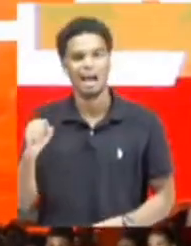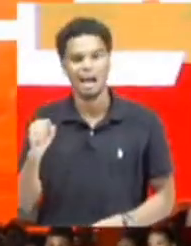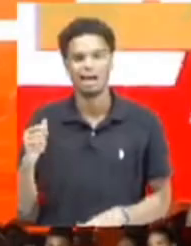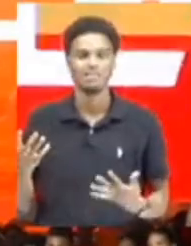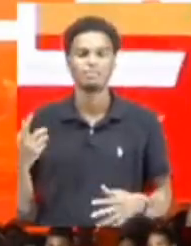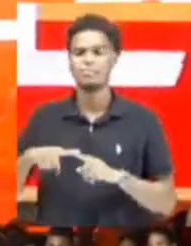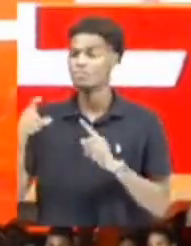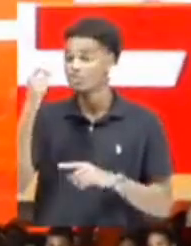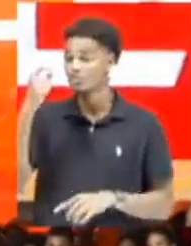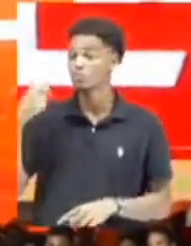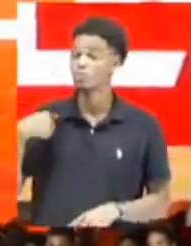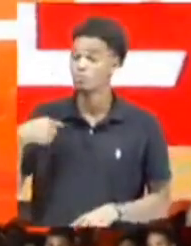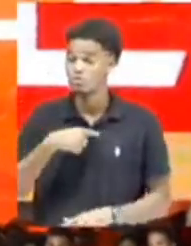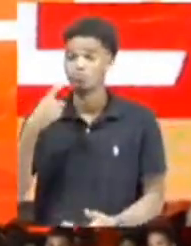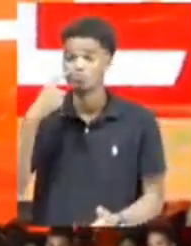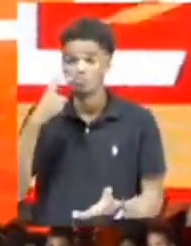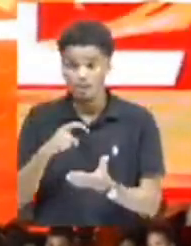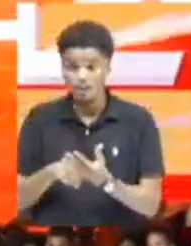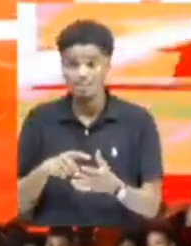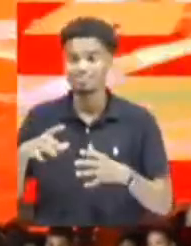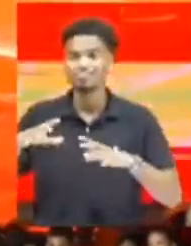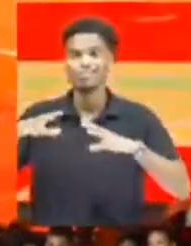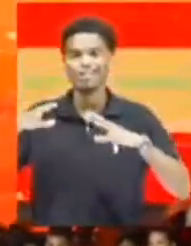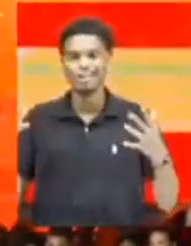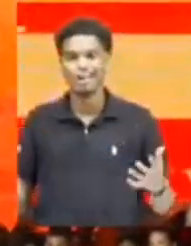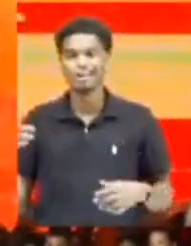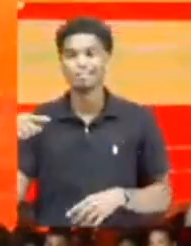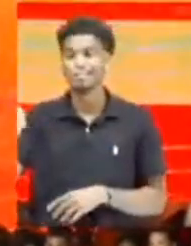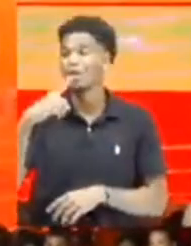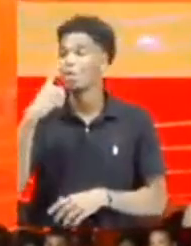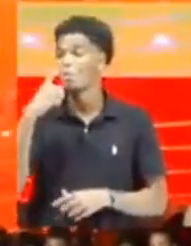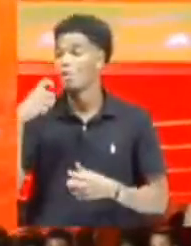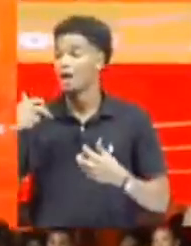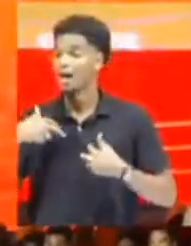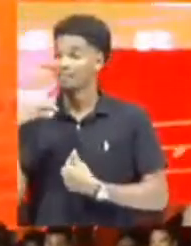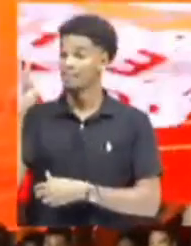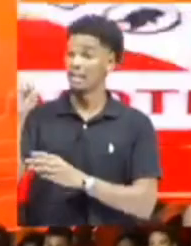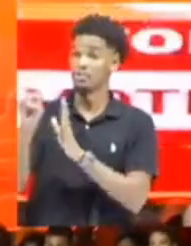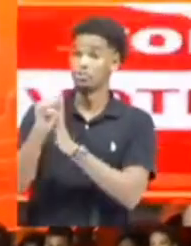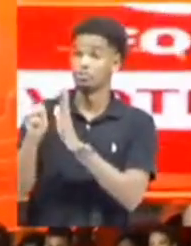whole heap and 9 subject picnic and left them yard 9 p.m. got